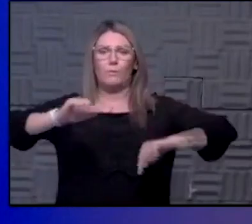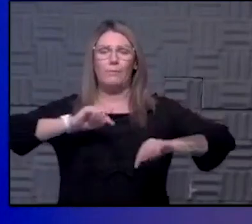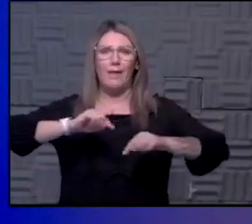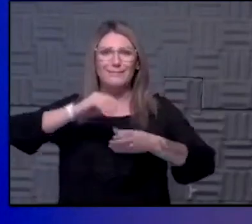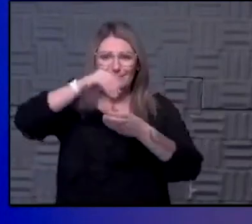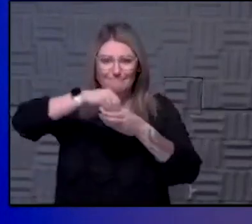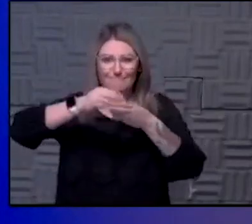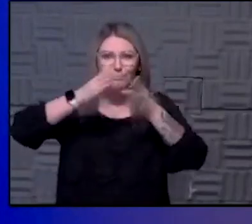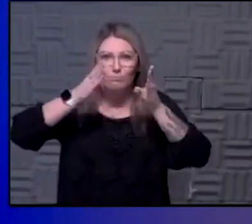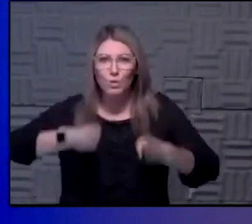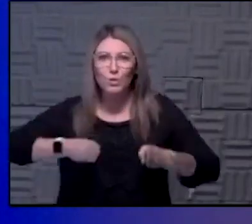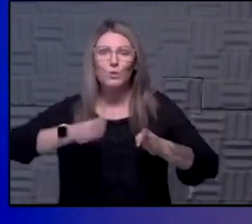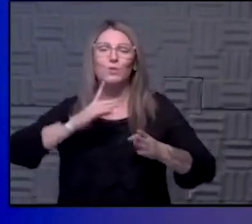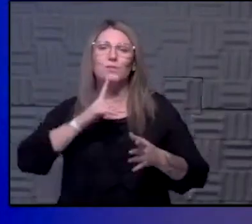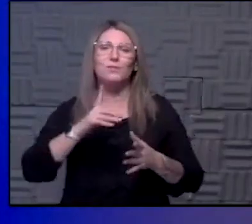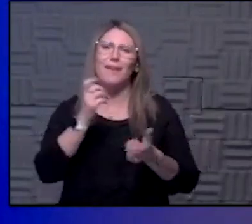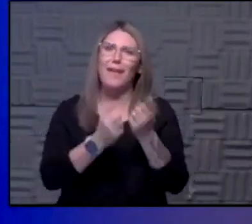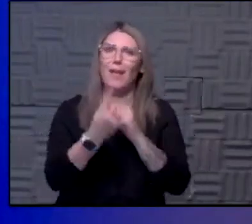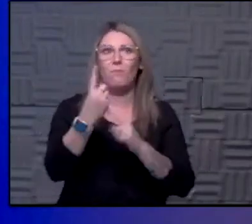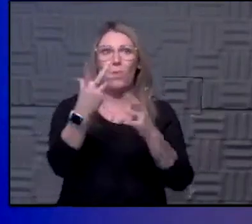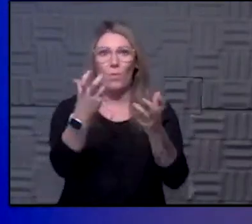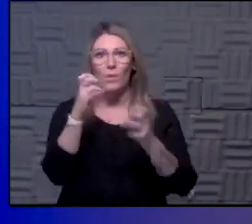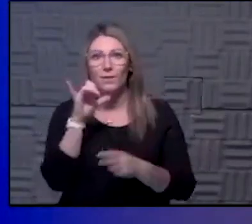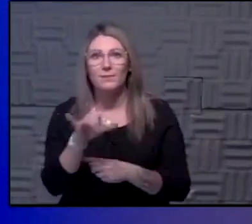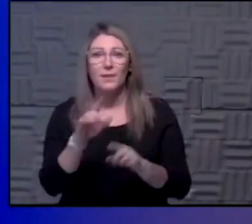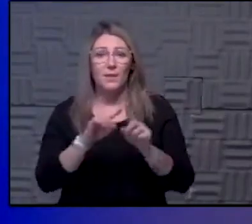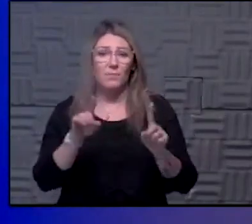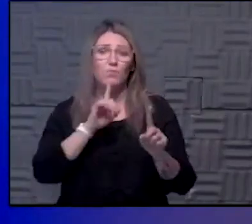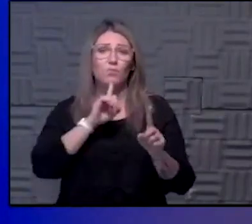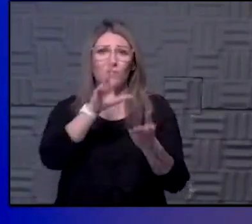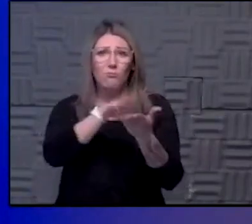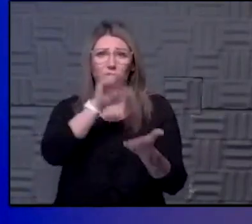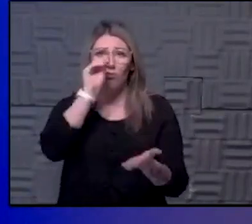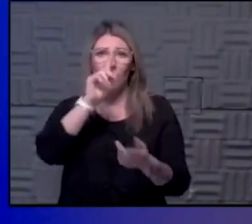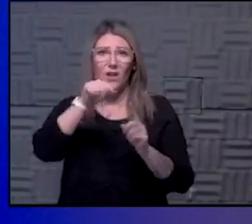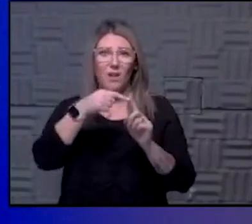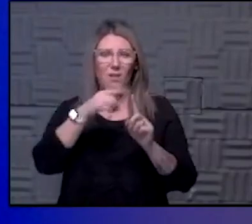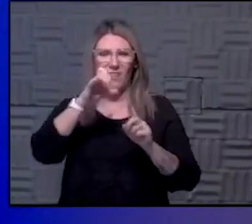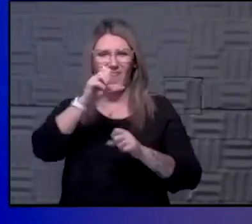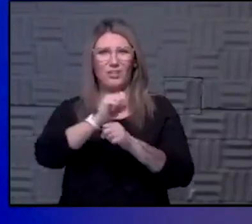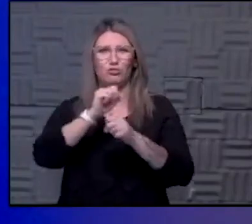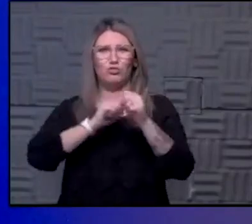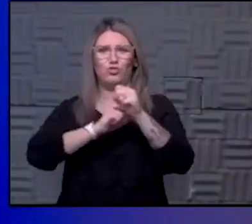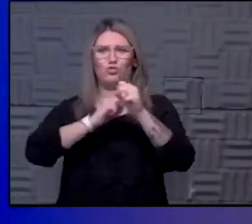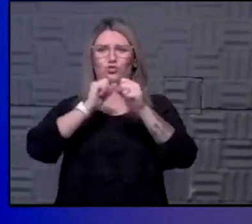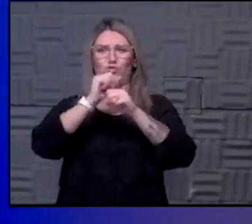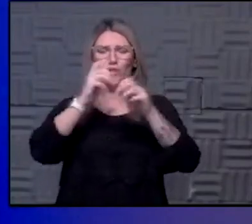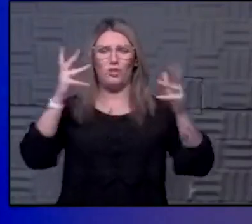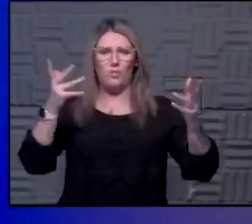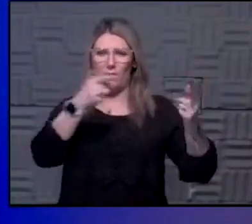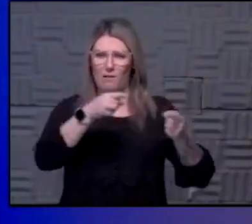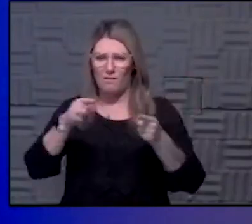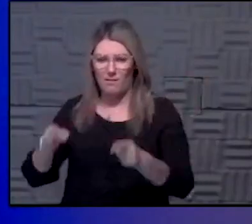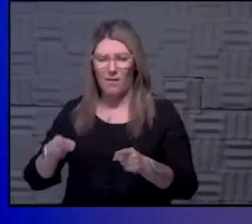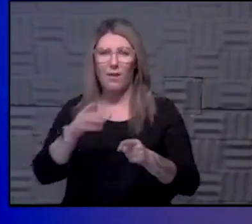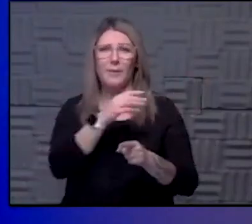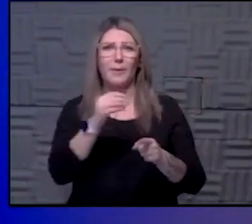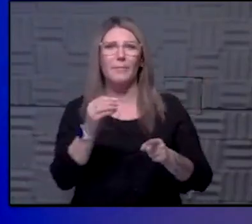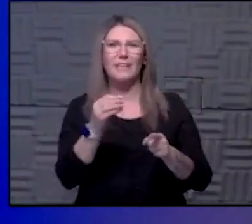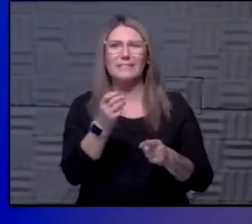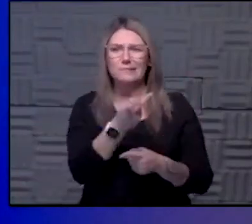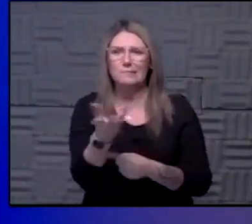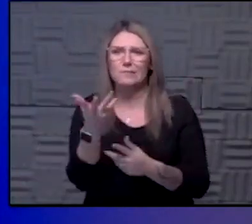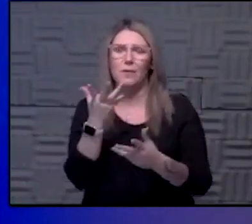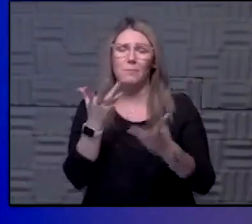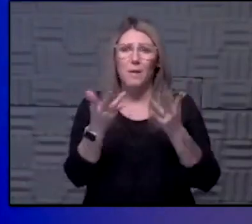wants to go back to in-person. So I think it's just, we've really learned about the infrastructure, what has been going on, and some of these things that may not